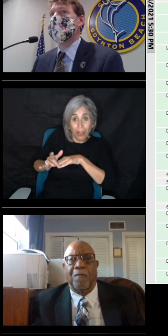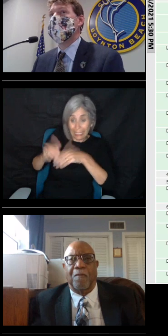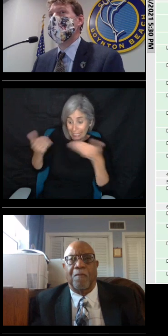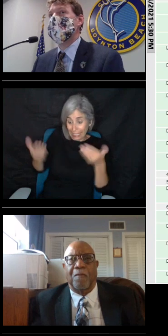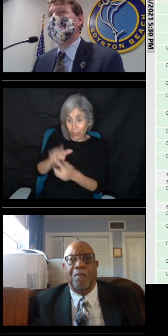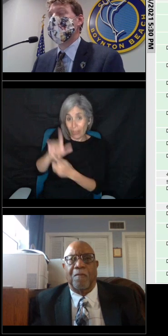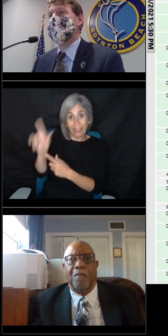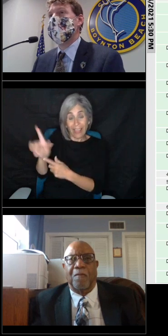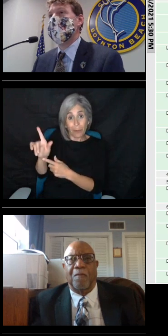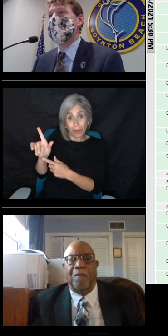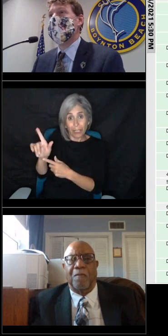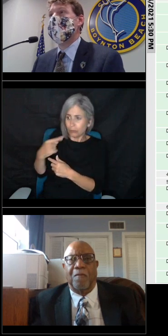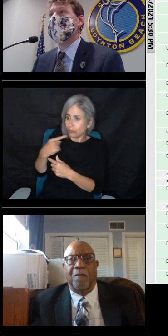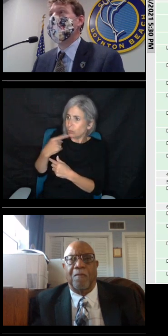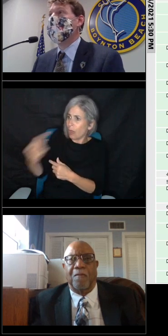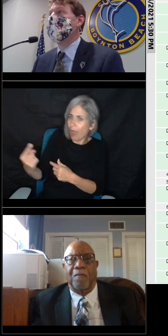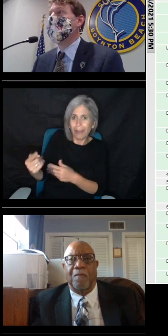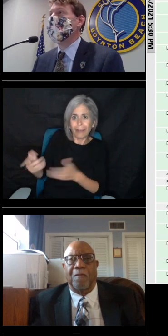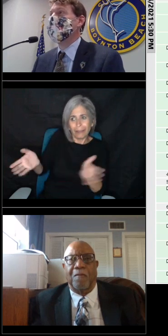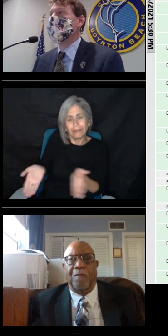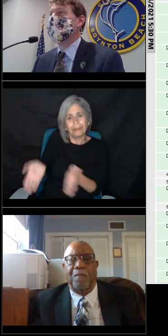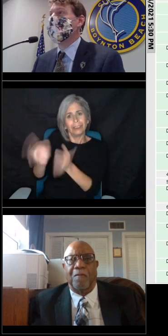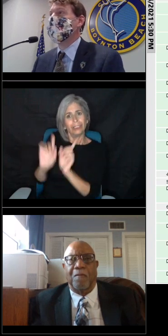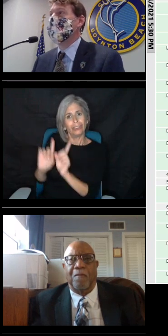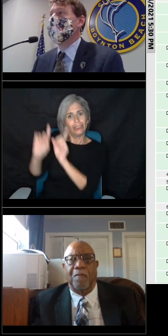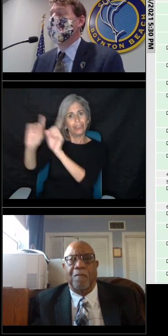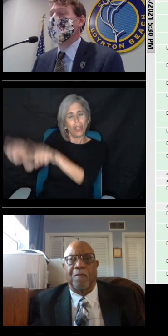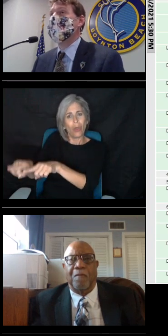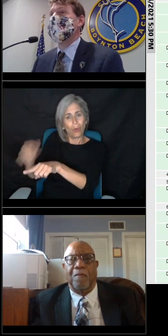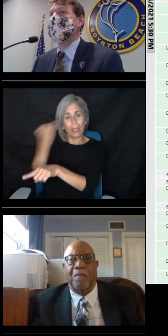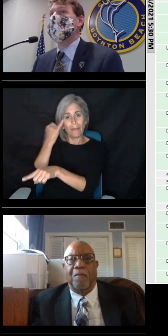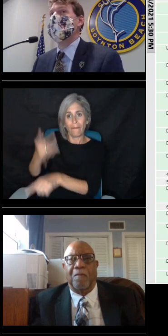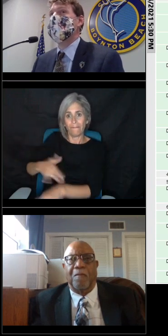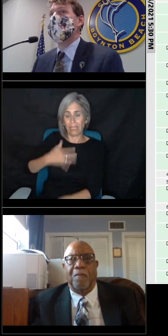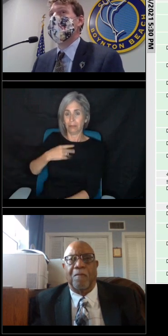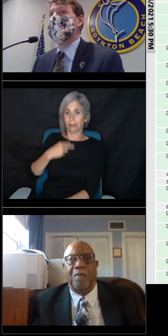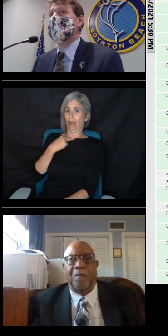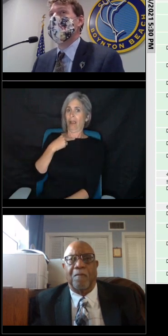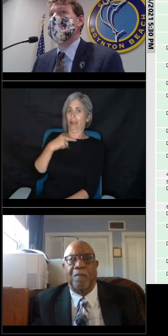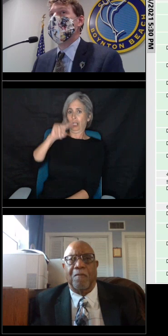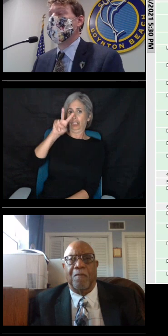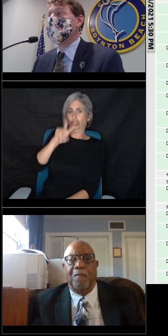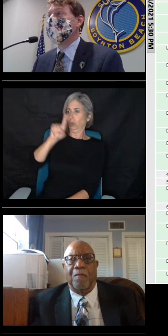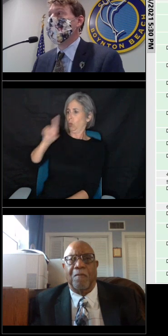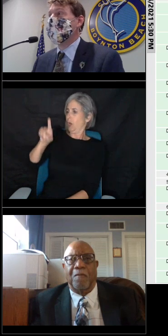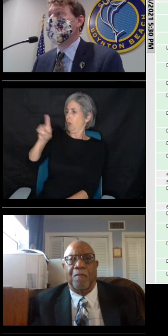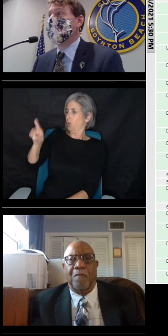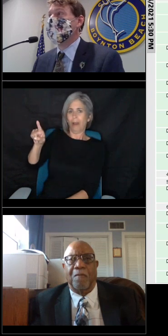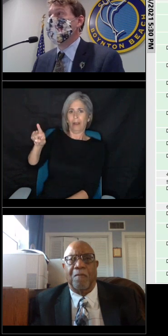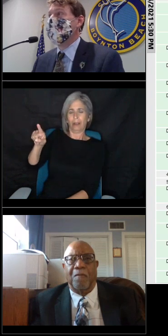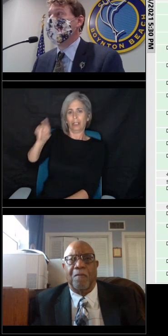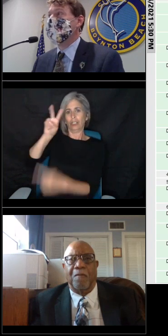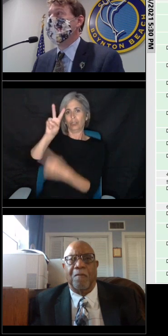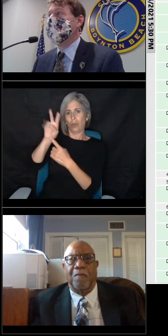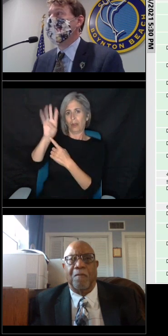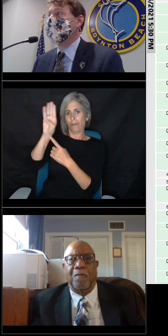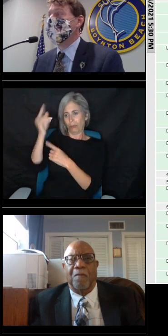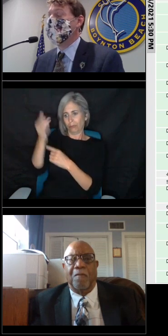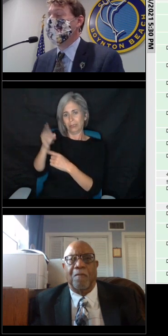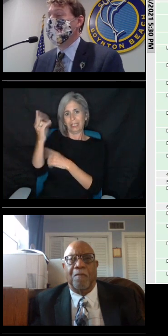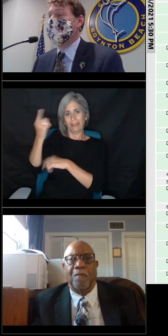here, to go speak with somebody. And if you don't know where to turn to, the number is 211. They are open 24 hours a